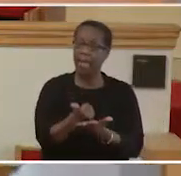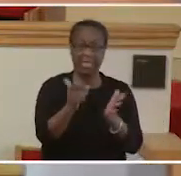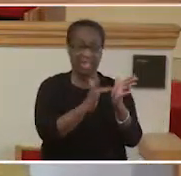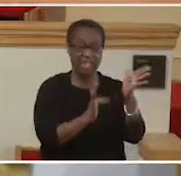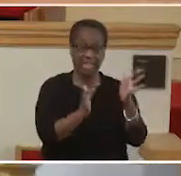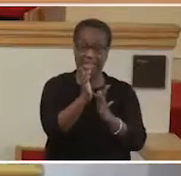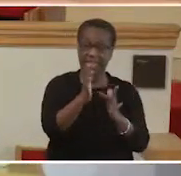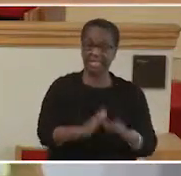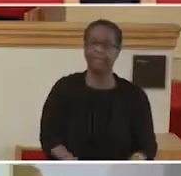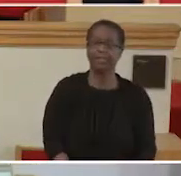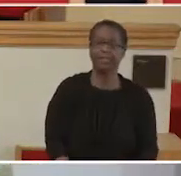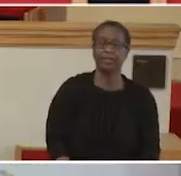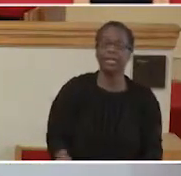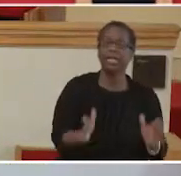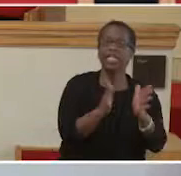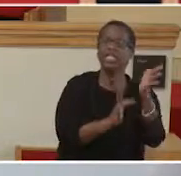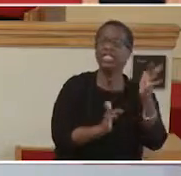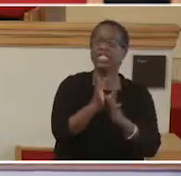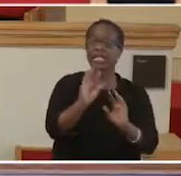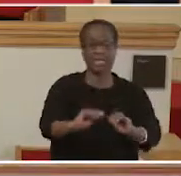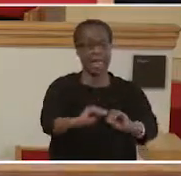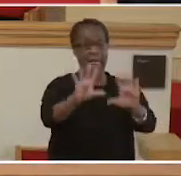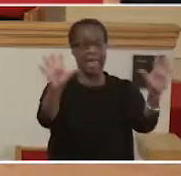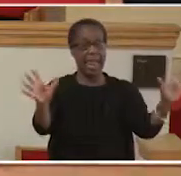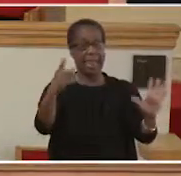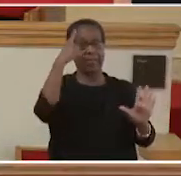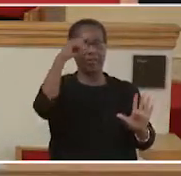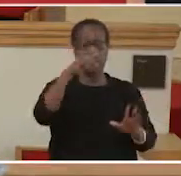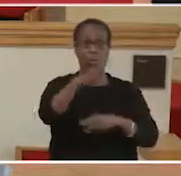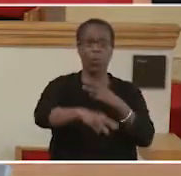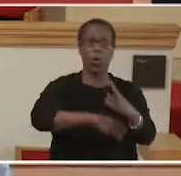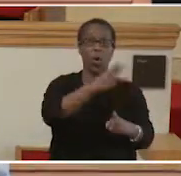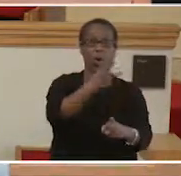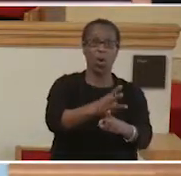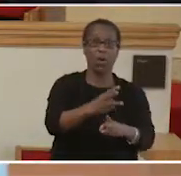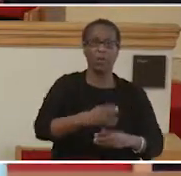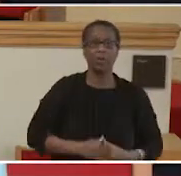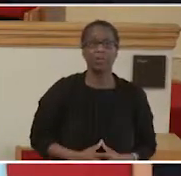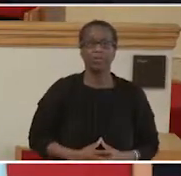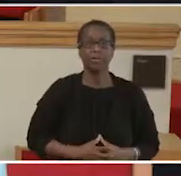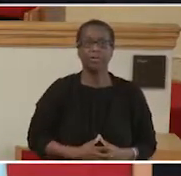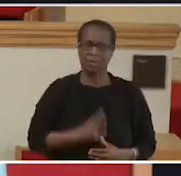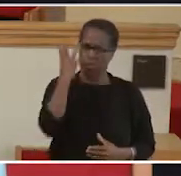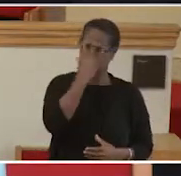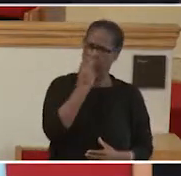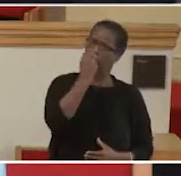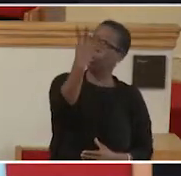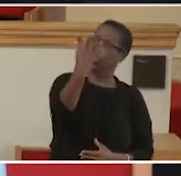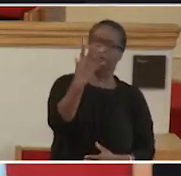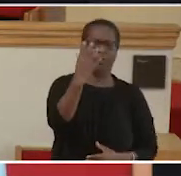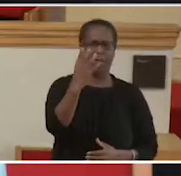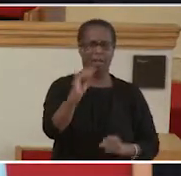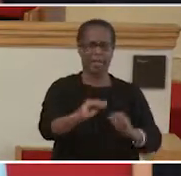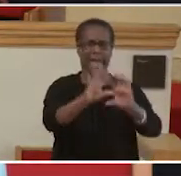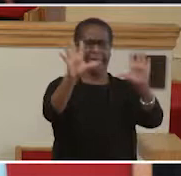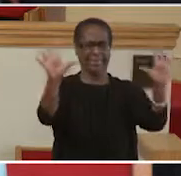Jesus, Jesus, the light of the world, the beautiful light.